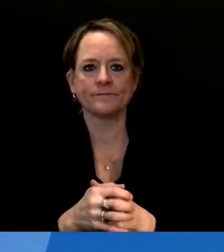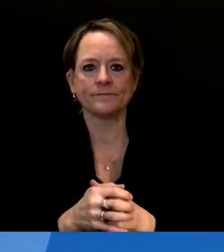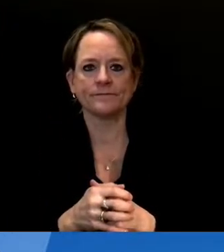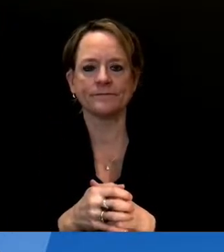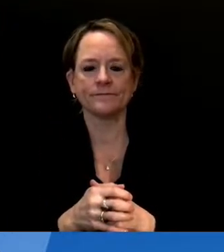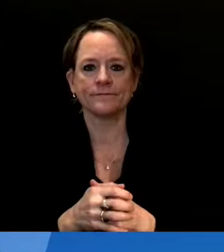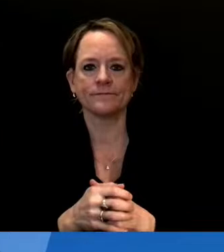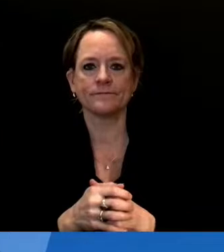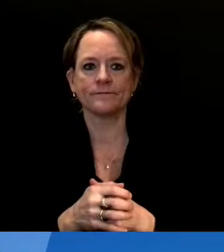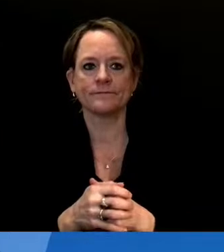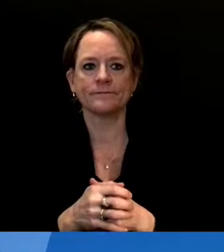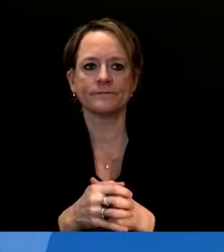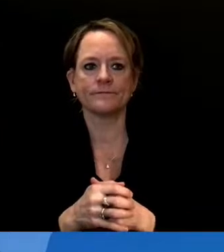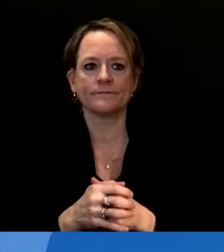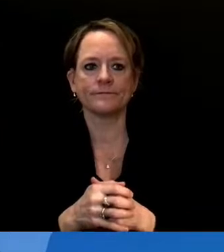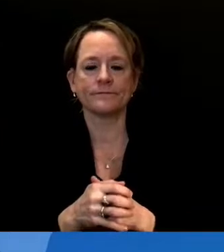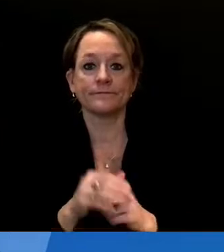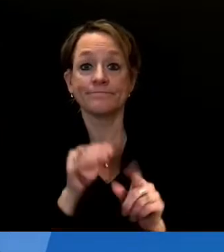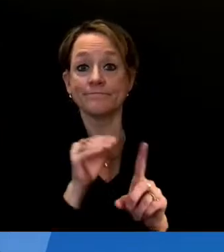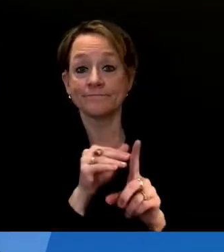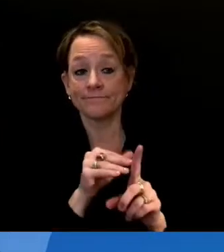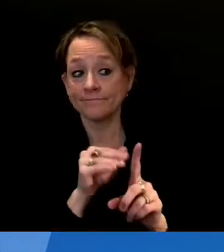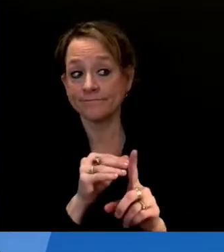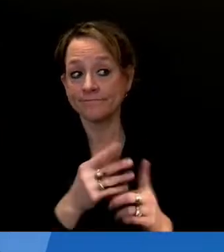NBC 26.